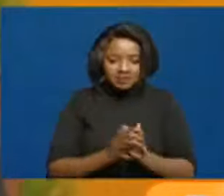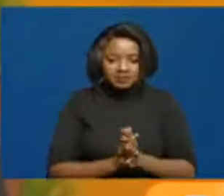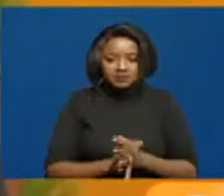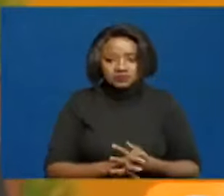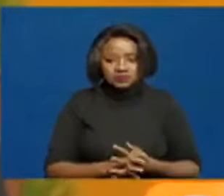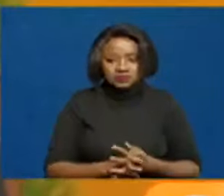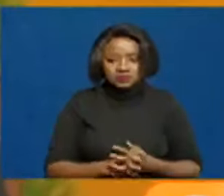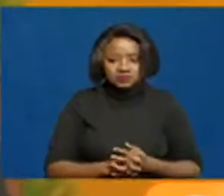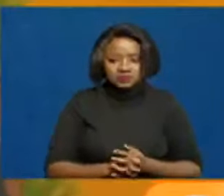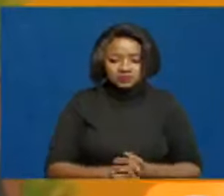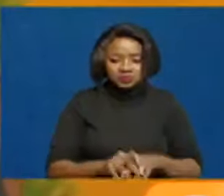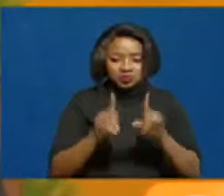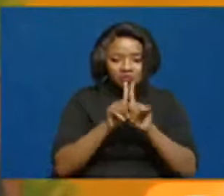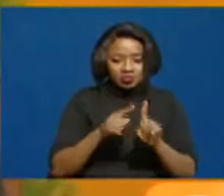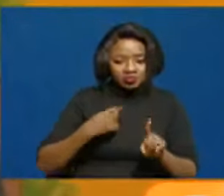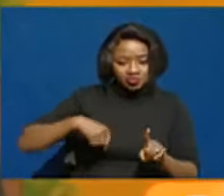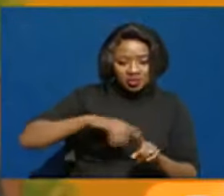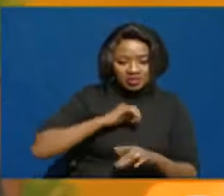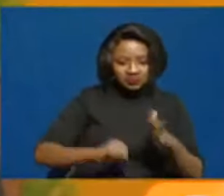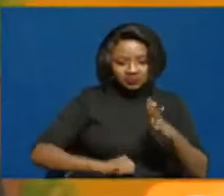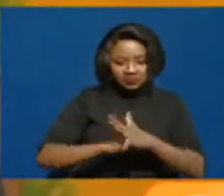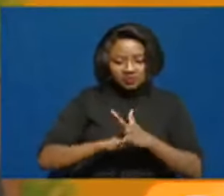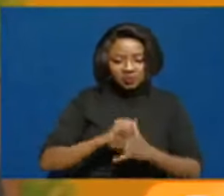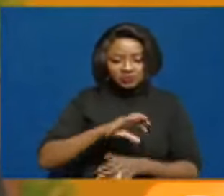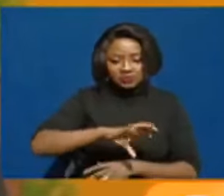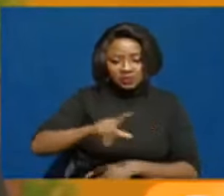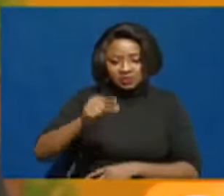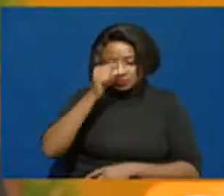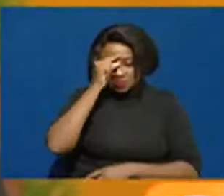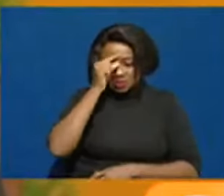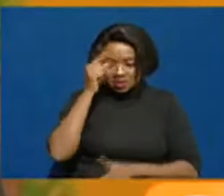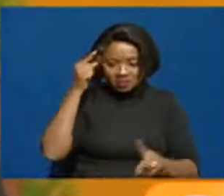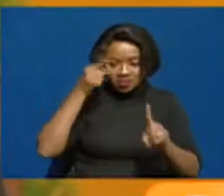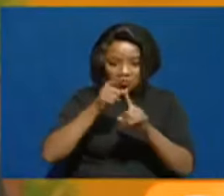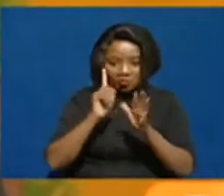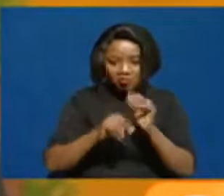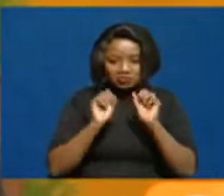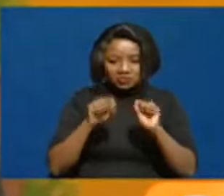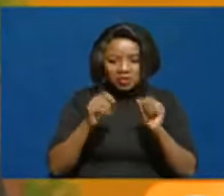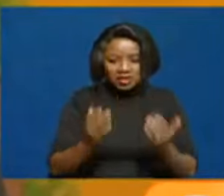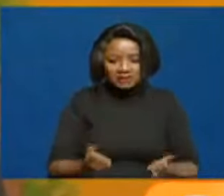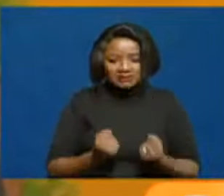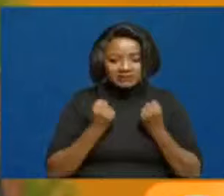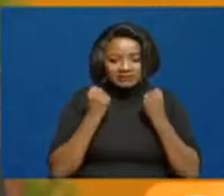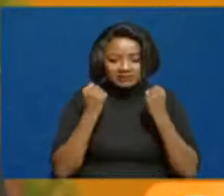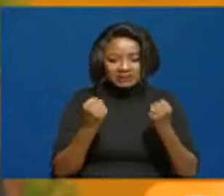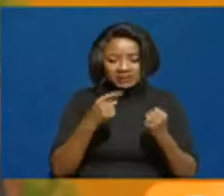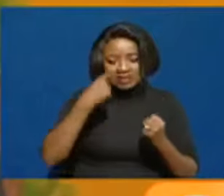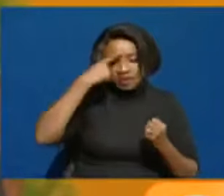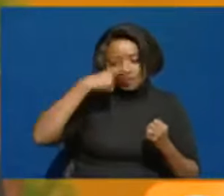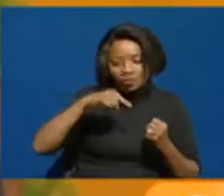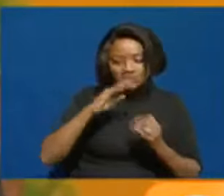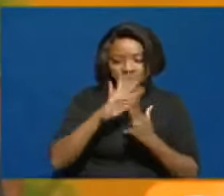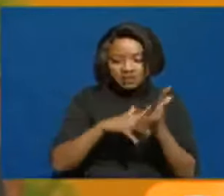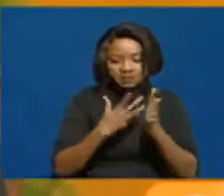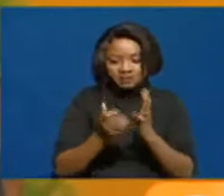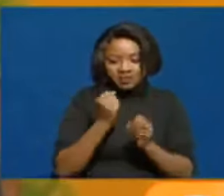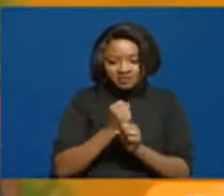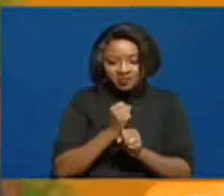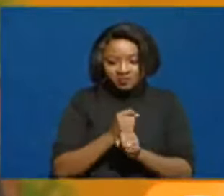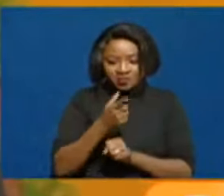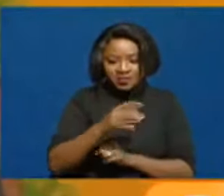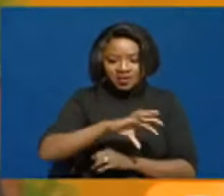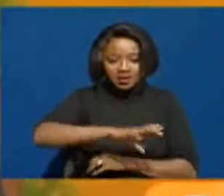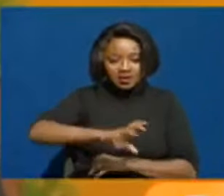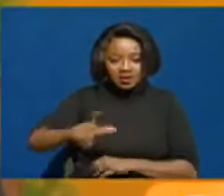also supporting the county government to be able to strengthen policy frameworks at county level. As Waziri has